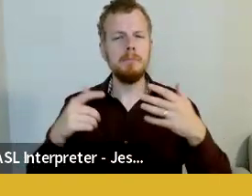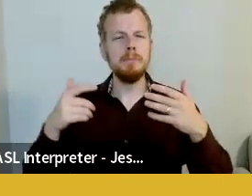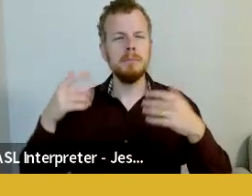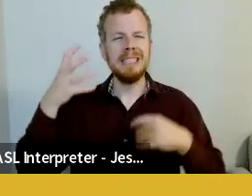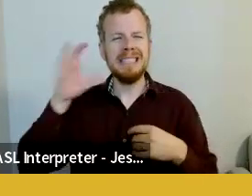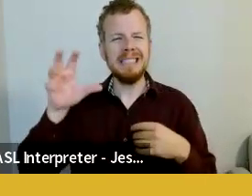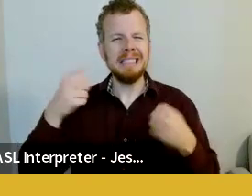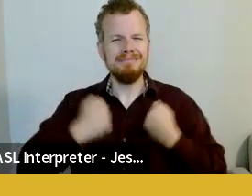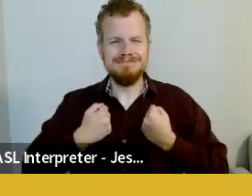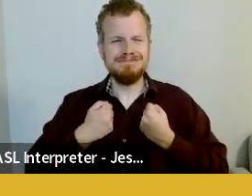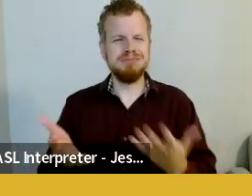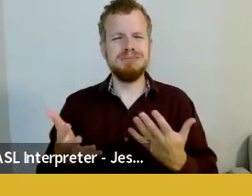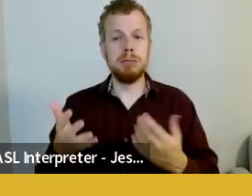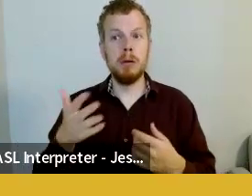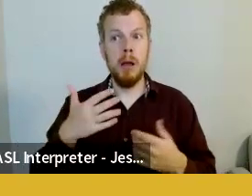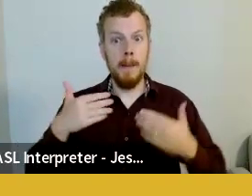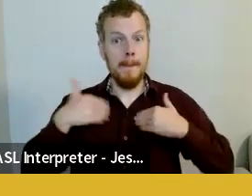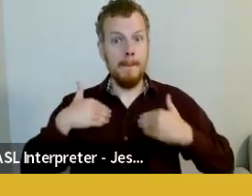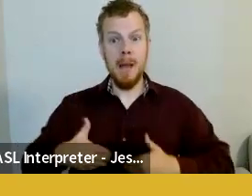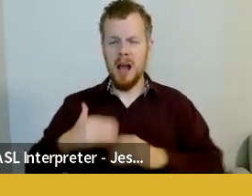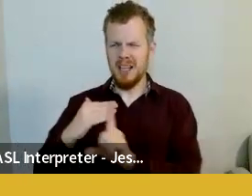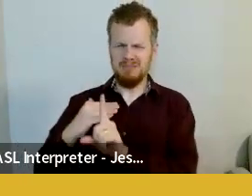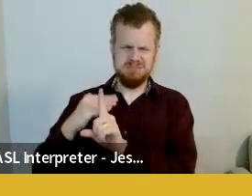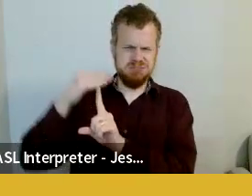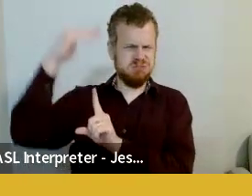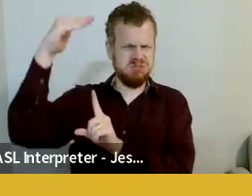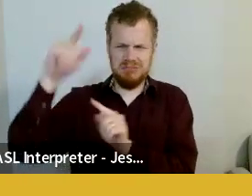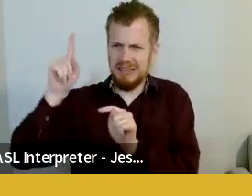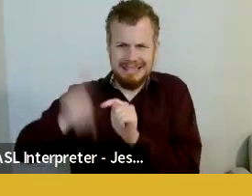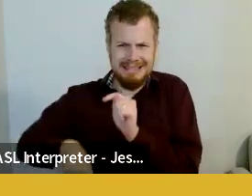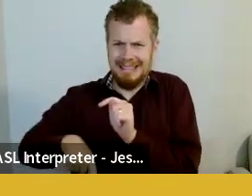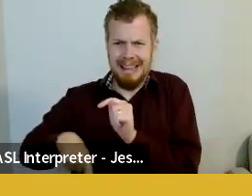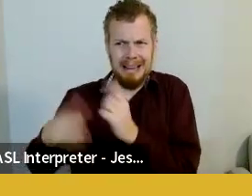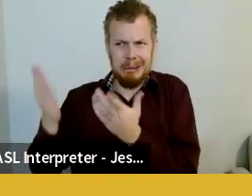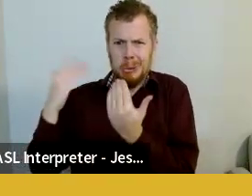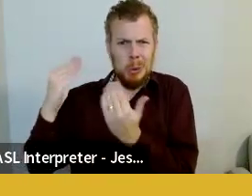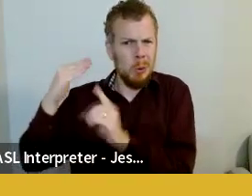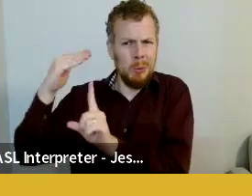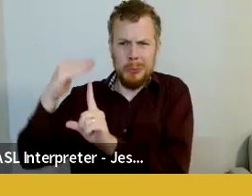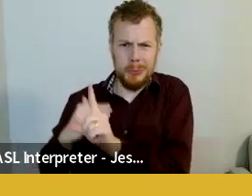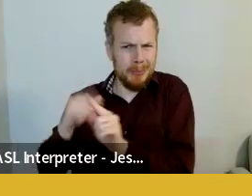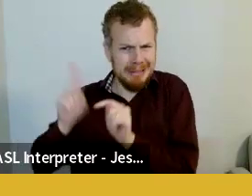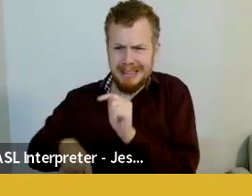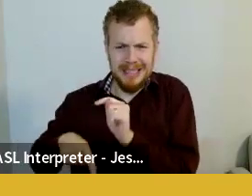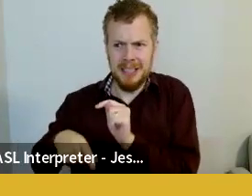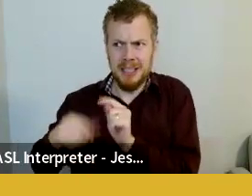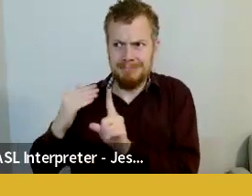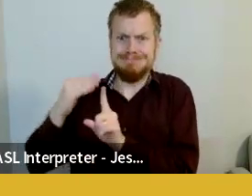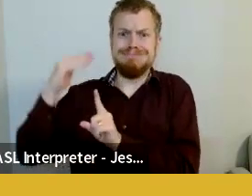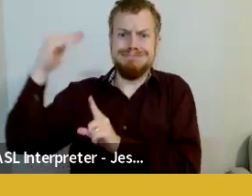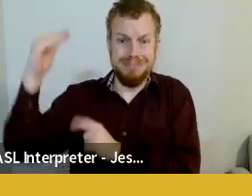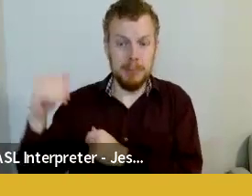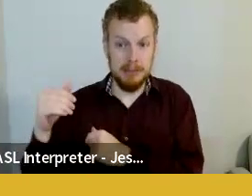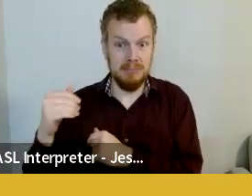too hot and struggles to cool down. So this happens in the summertime, obviously, and as it gets hotter,